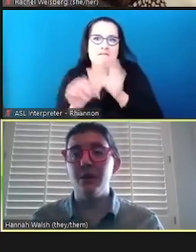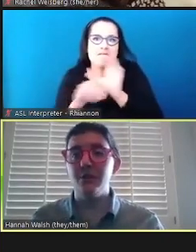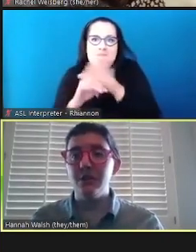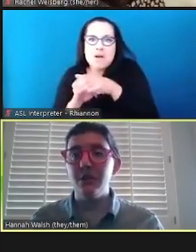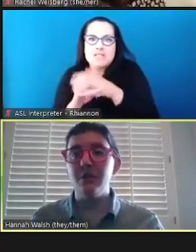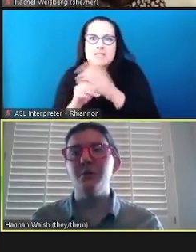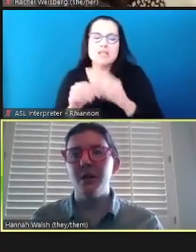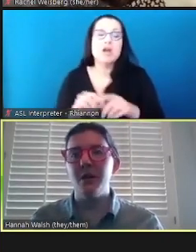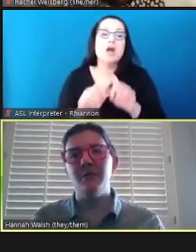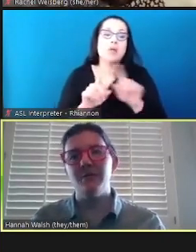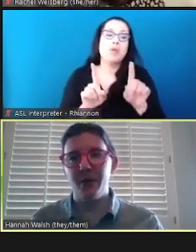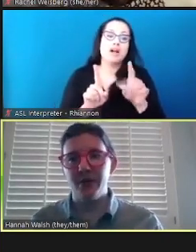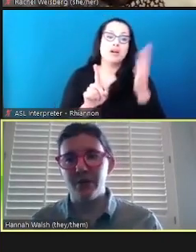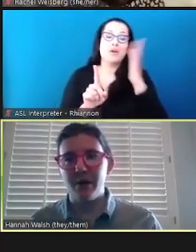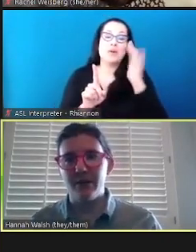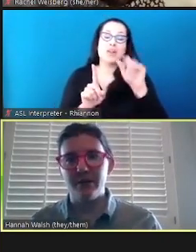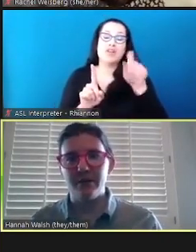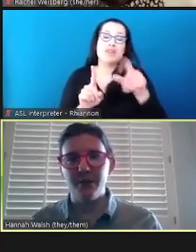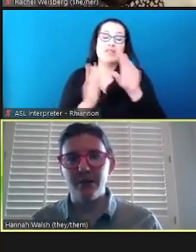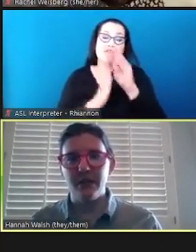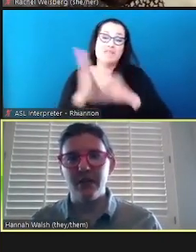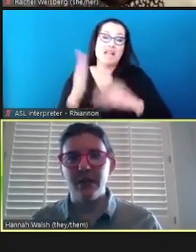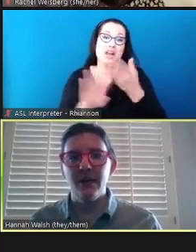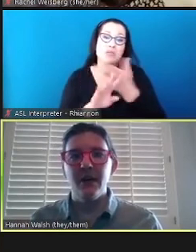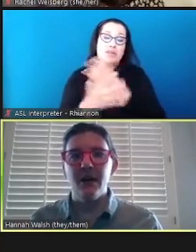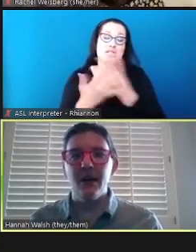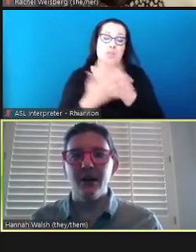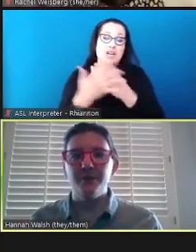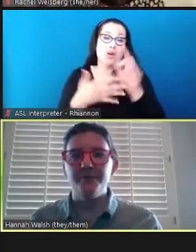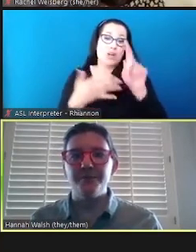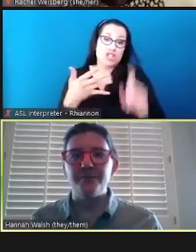pre-screening questionnaire, which may give information about a disability.